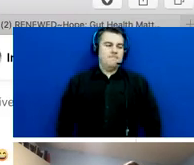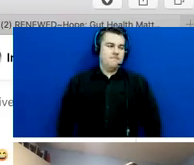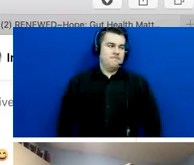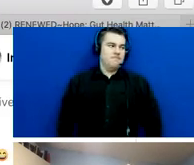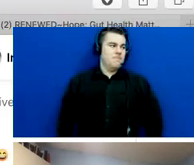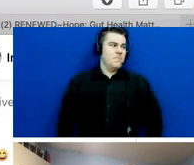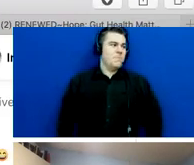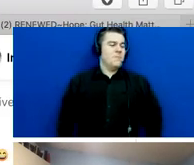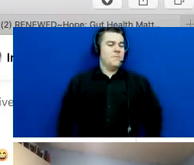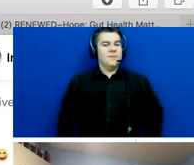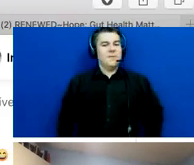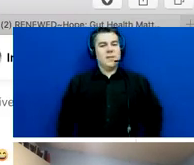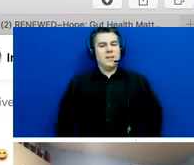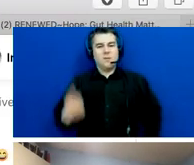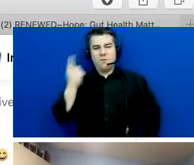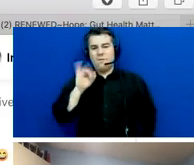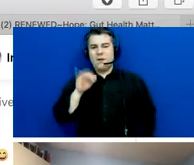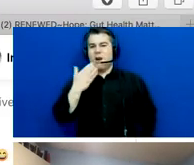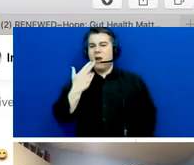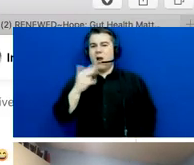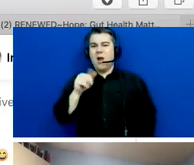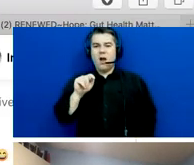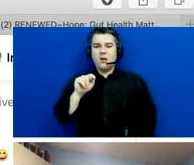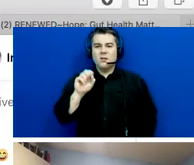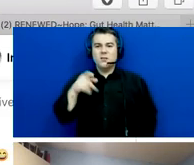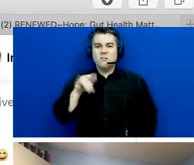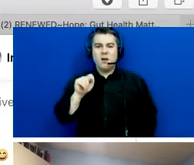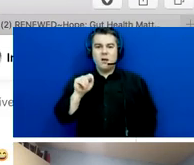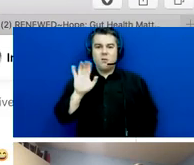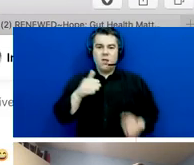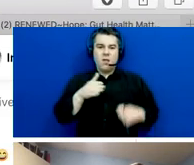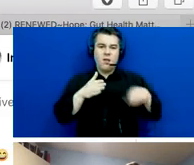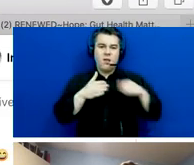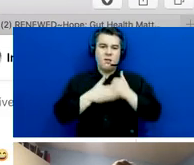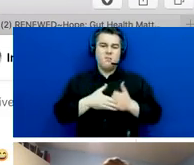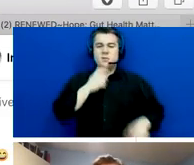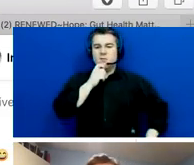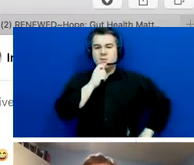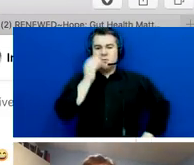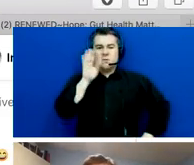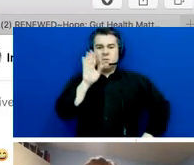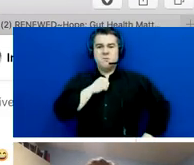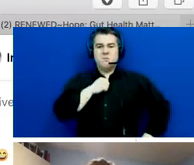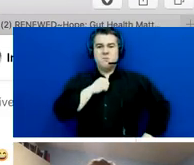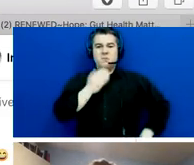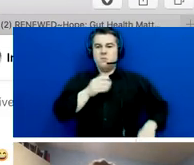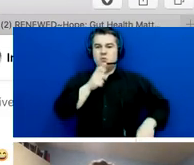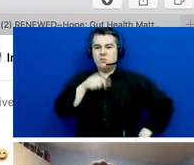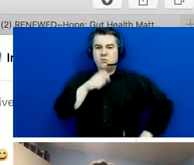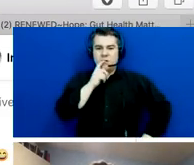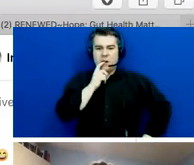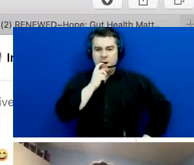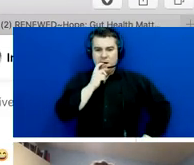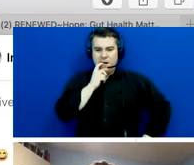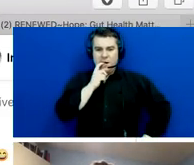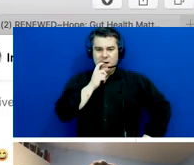I wonder if I can hotspot and if that would help. I don't know. Maybe I shouldn't do that.